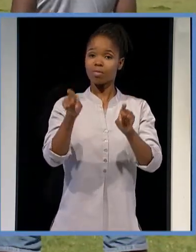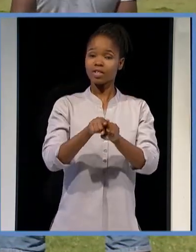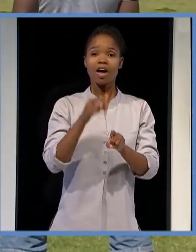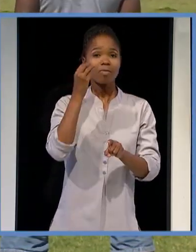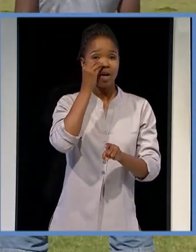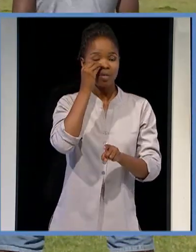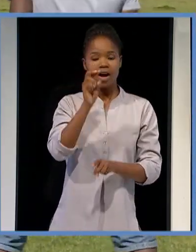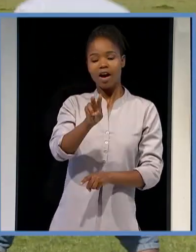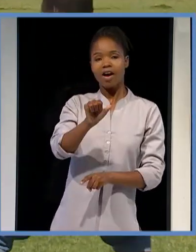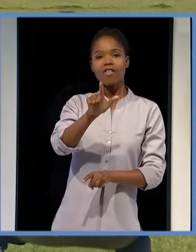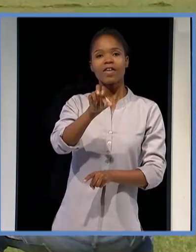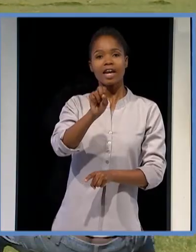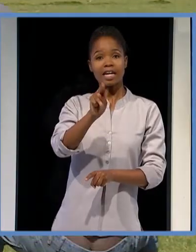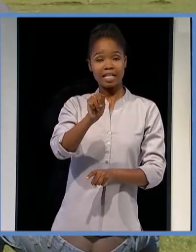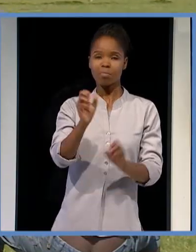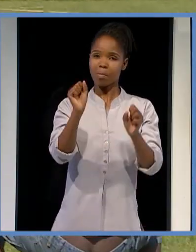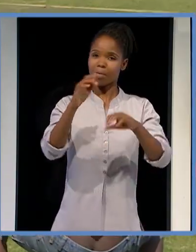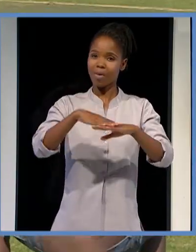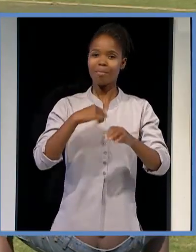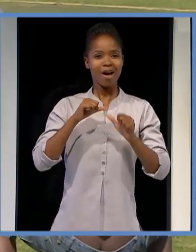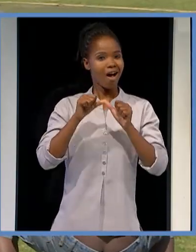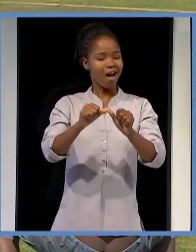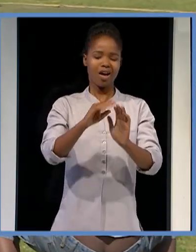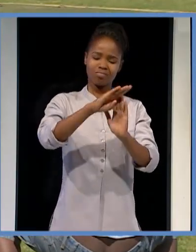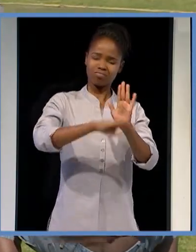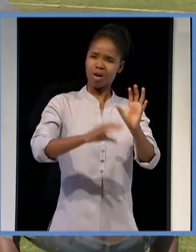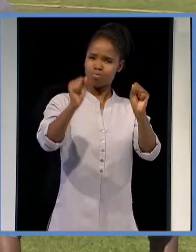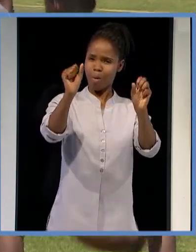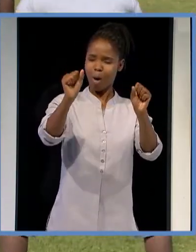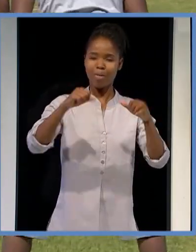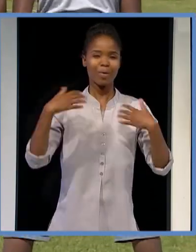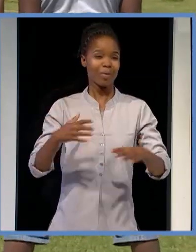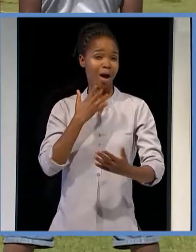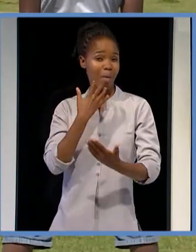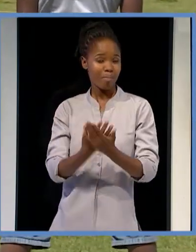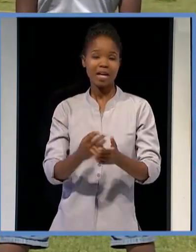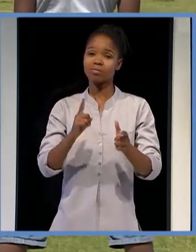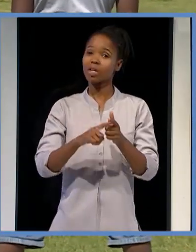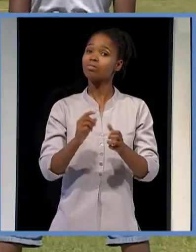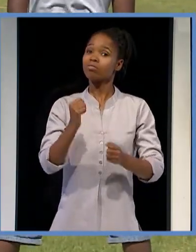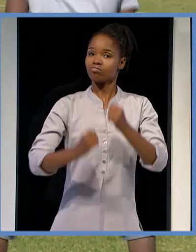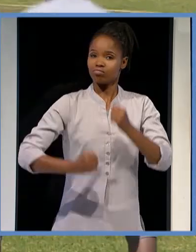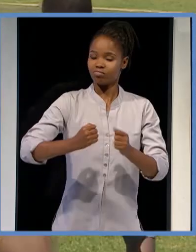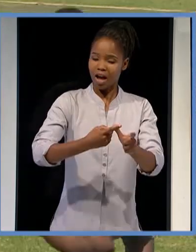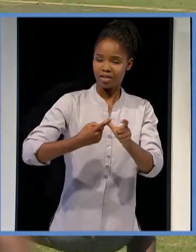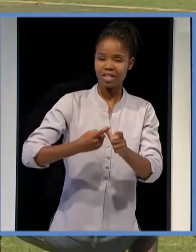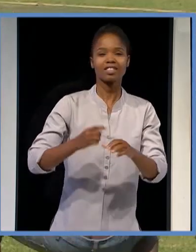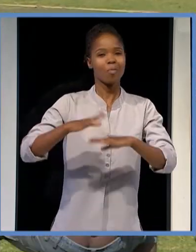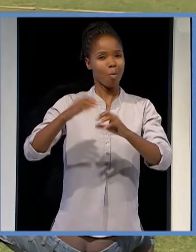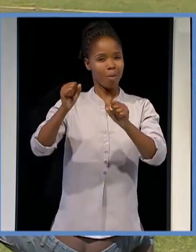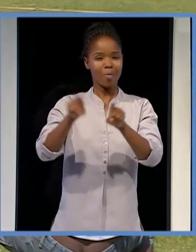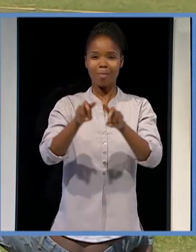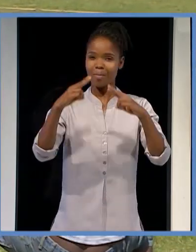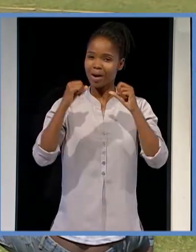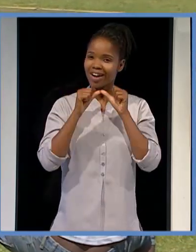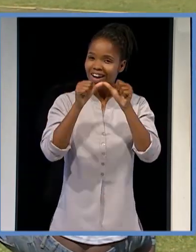feel-good story, will come and give us the news. Otherwise, the show is going to be an amazing one. We also got the athletics a bit later on the show. So stay